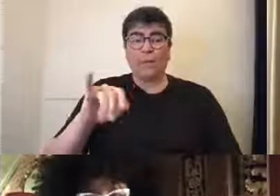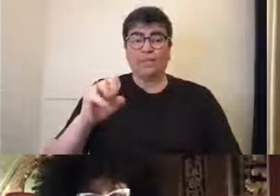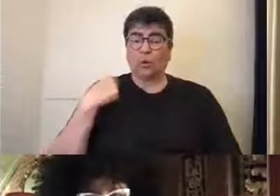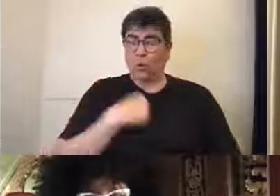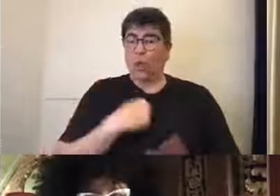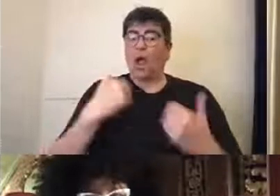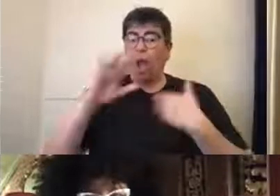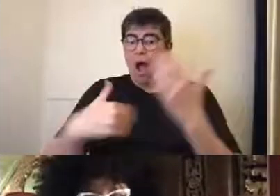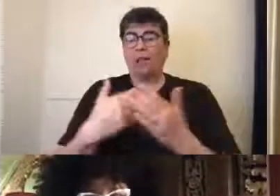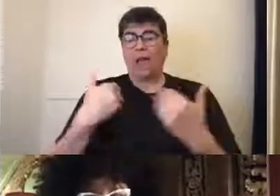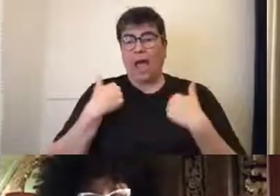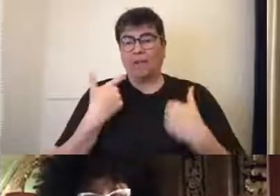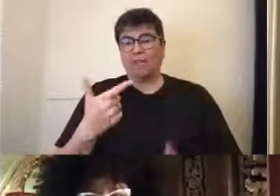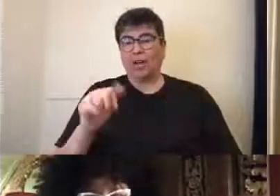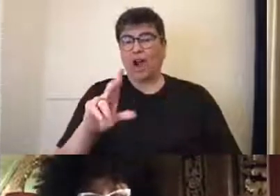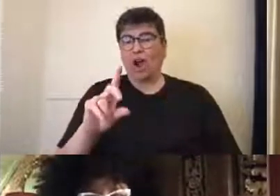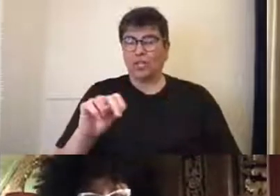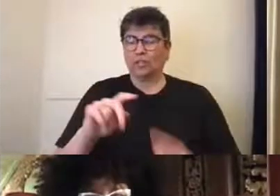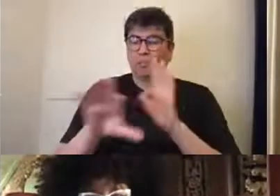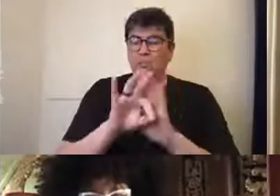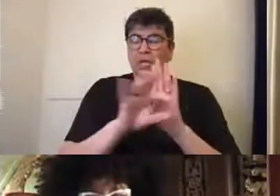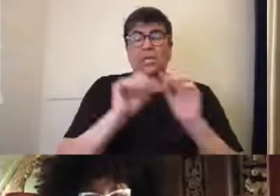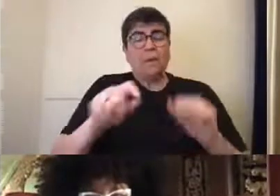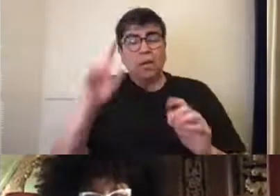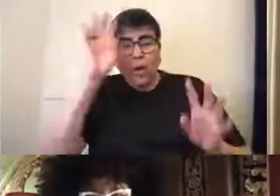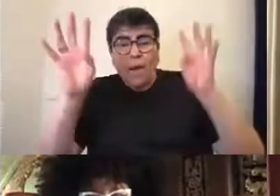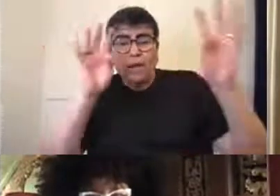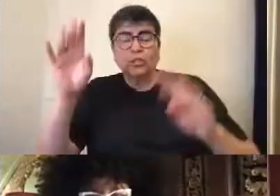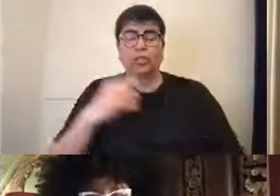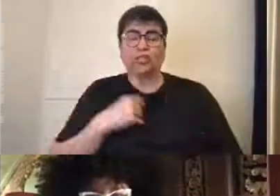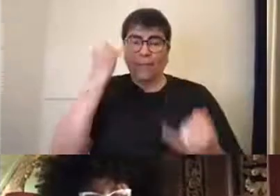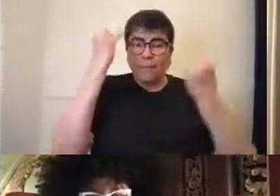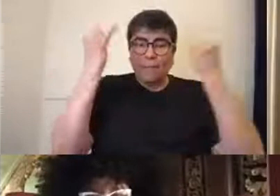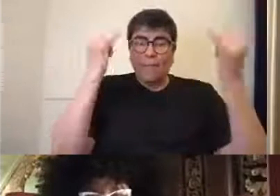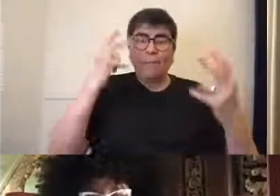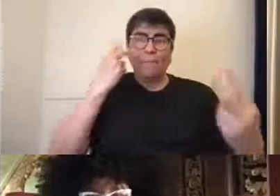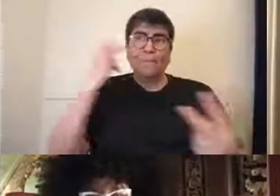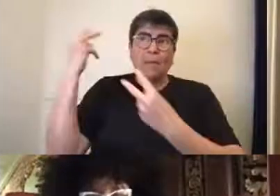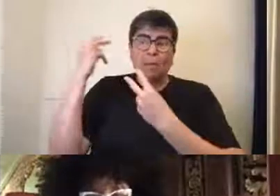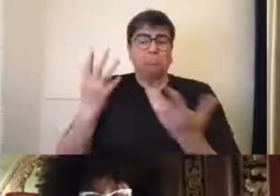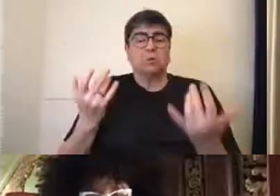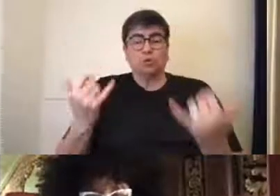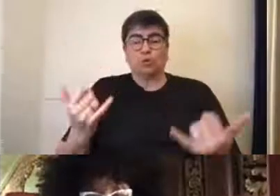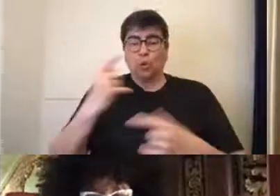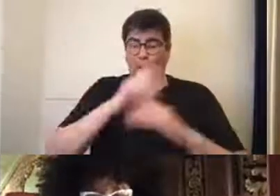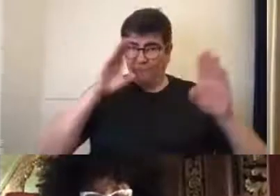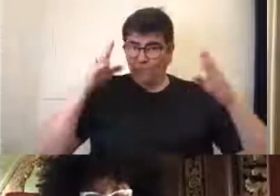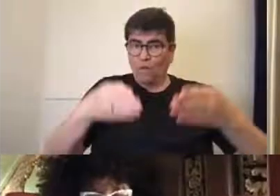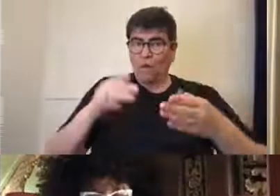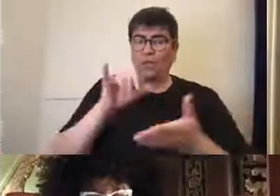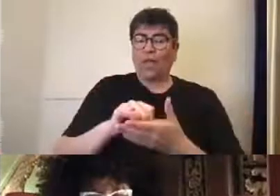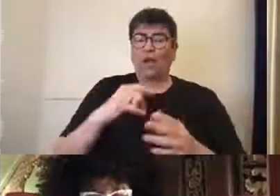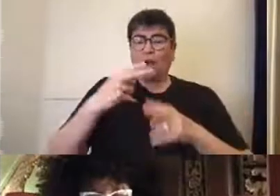to pick, right? And that garden can be the imagination, it can be the memory. And today we're gonna focus that garden on something we